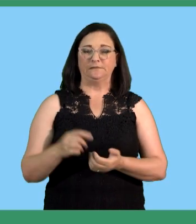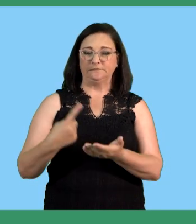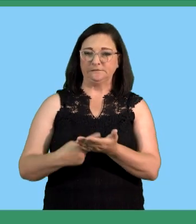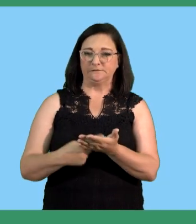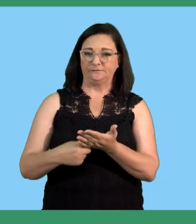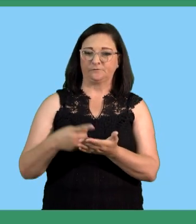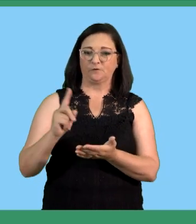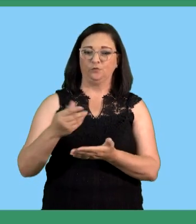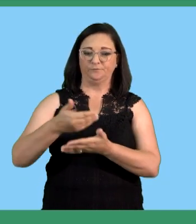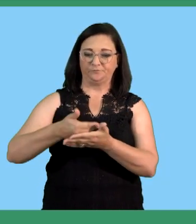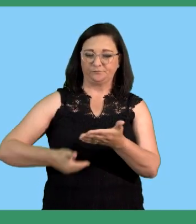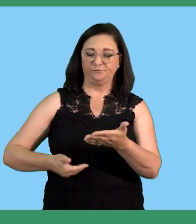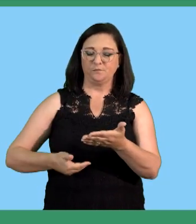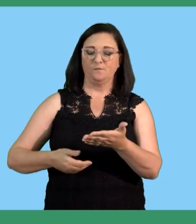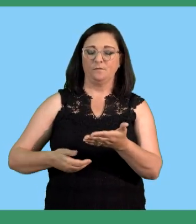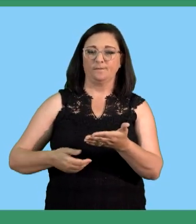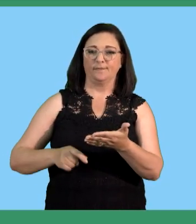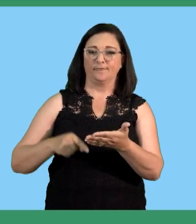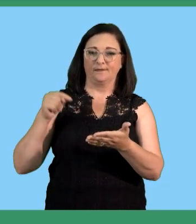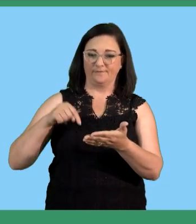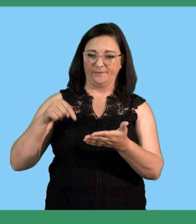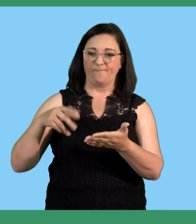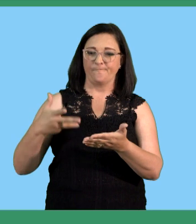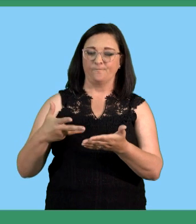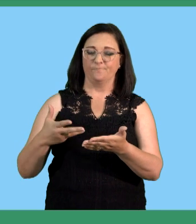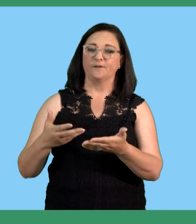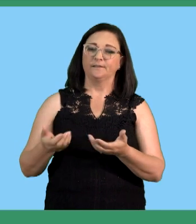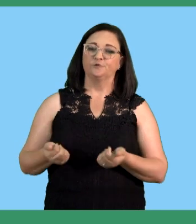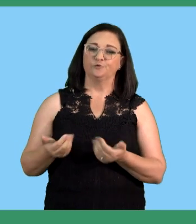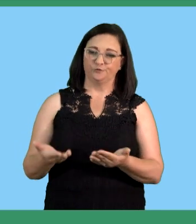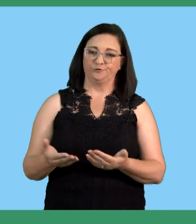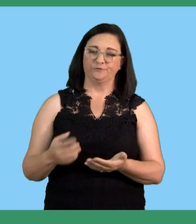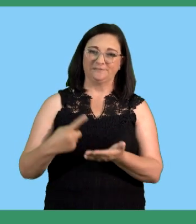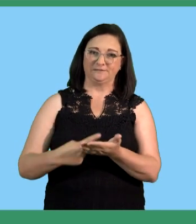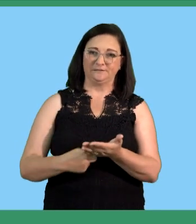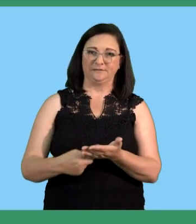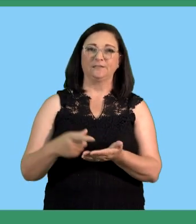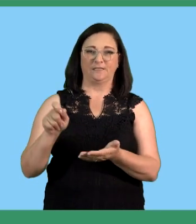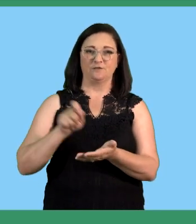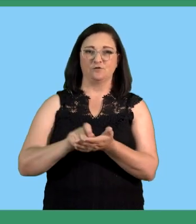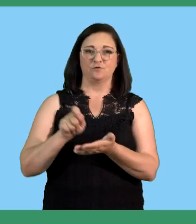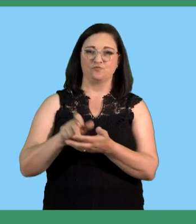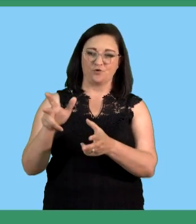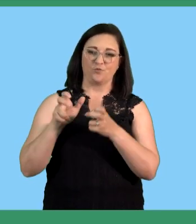employment contract and the conditions of services. Let's write it down.